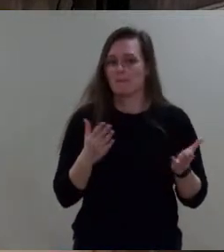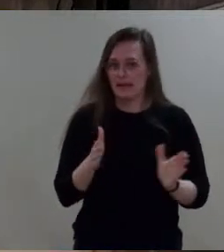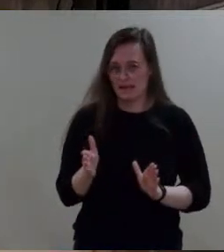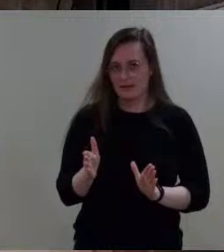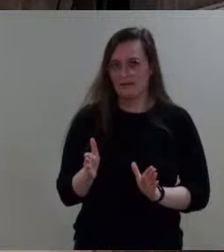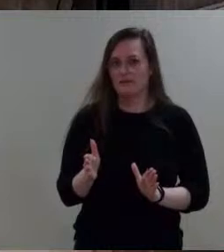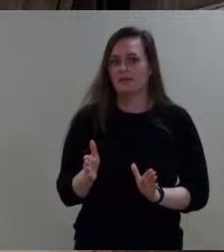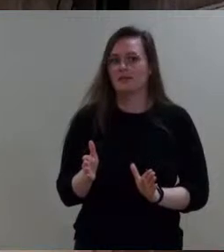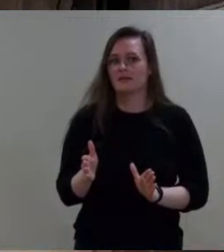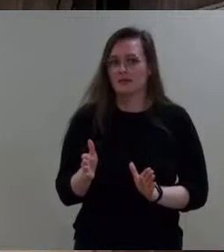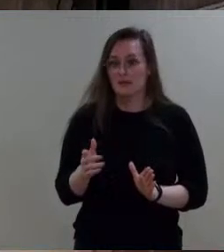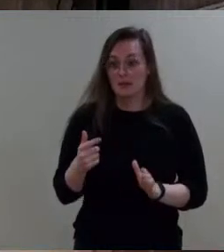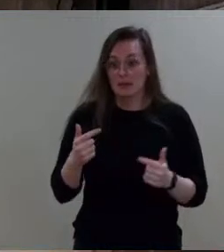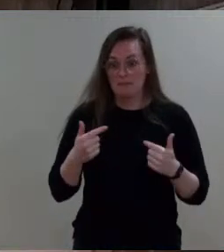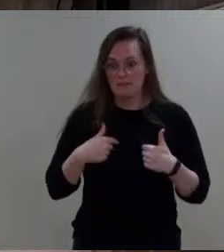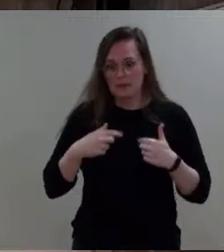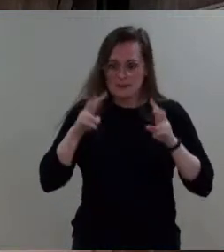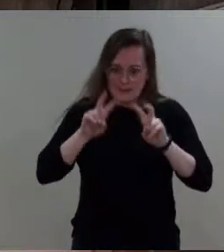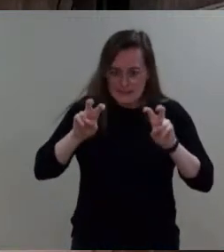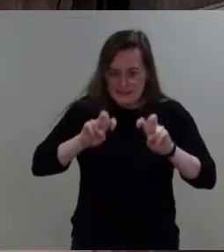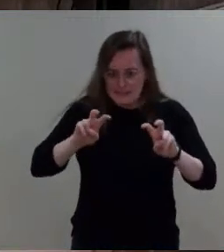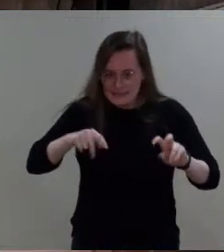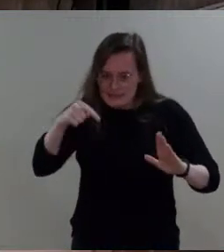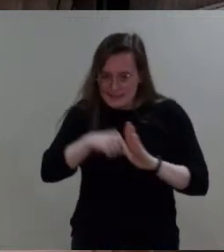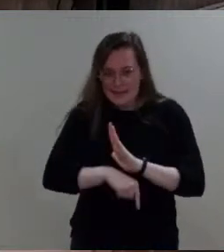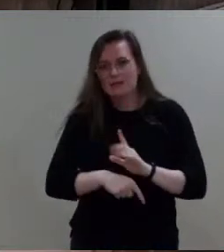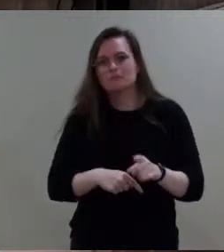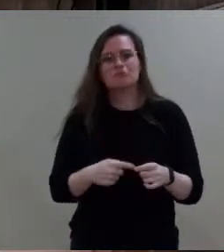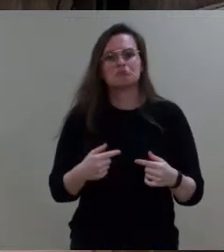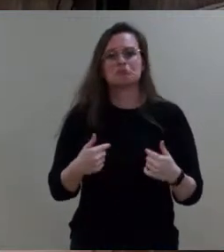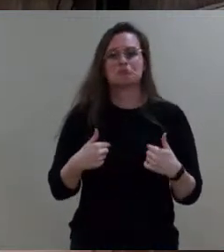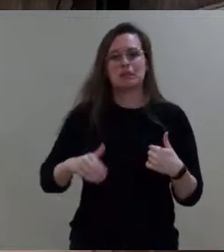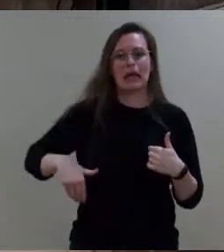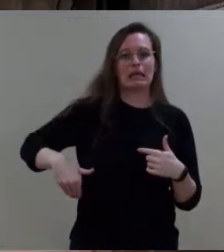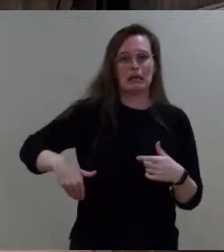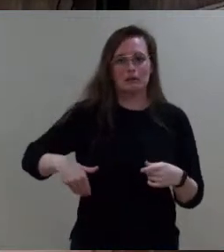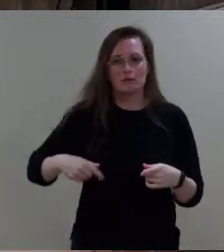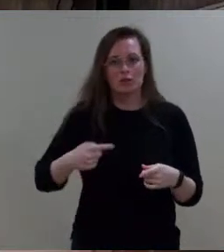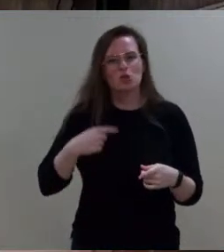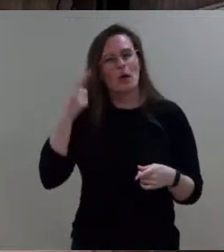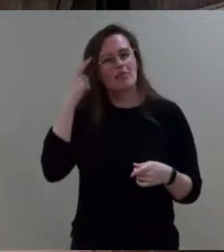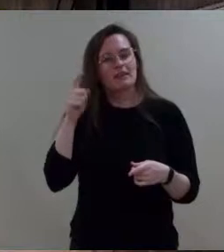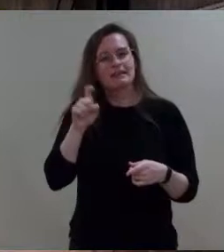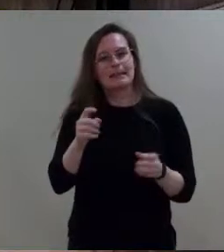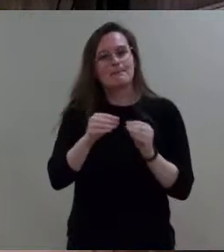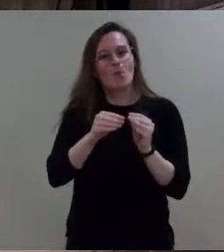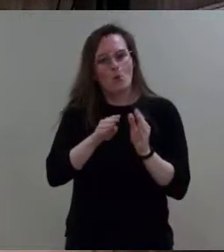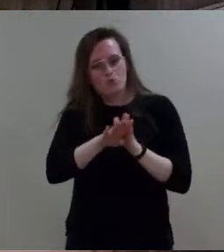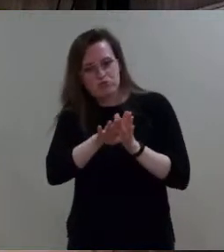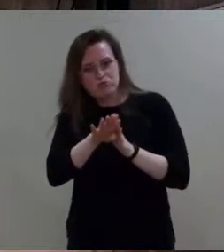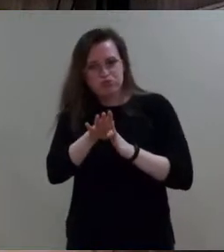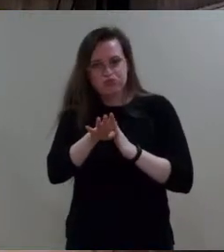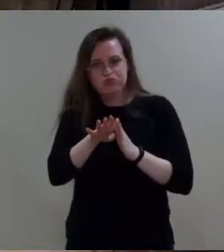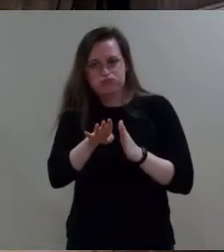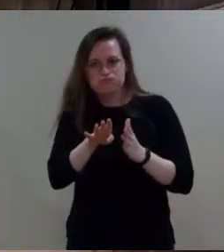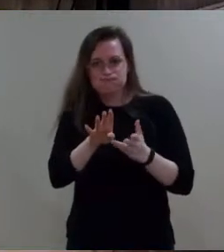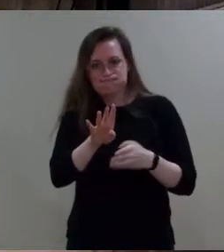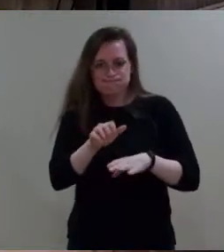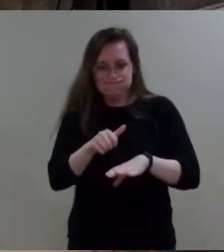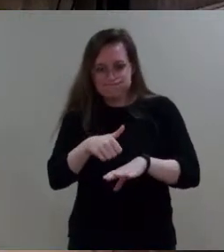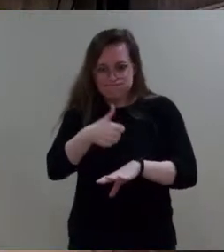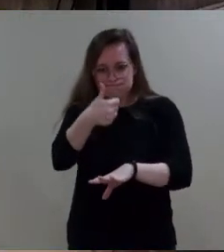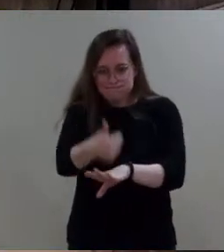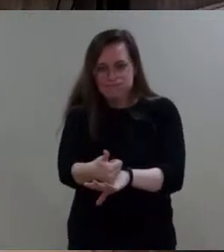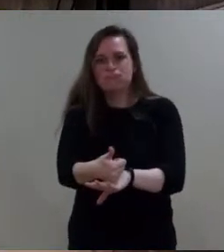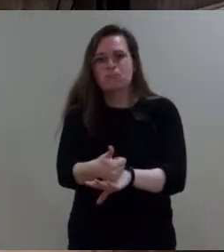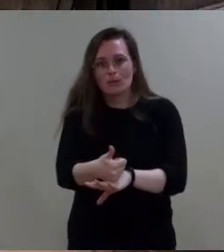the nuts and the bolts of it myself. I do believe there's more work that has to be done on it to get to the level of detail to be able to build a